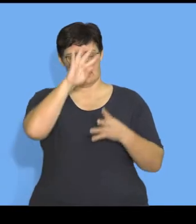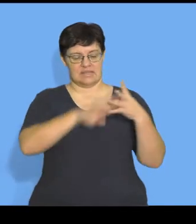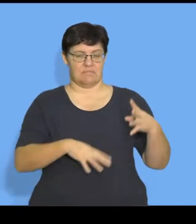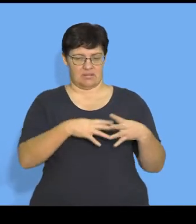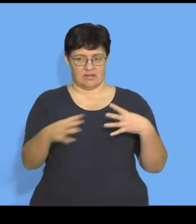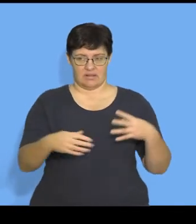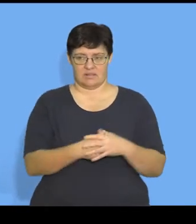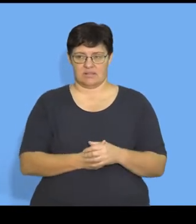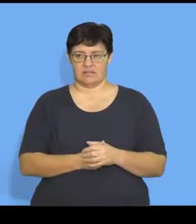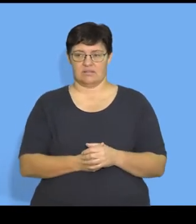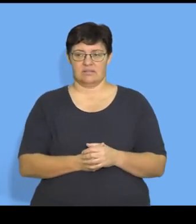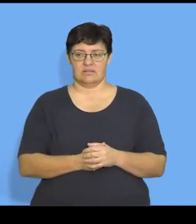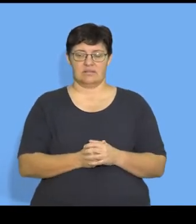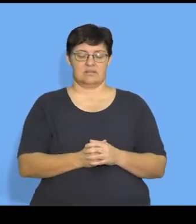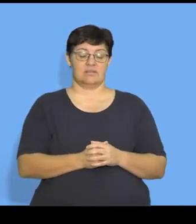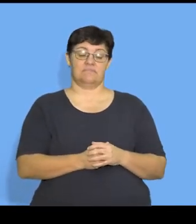here's my scalars.